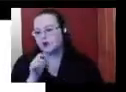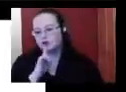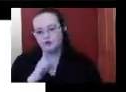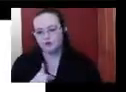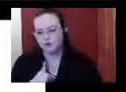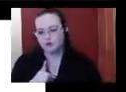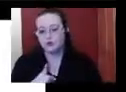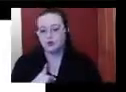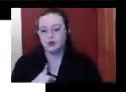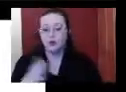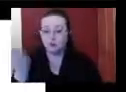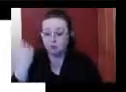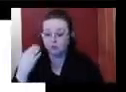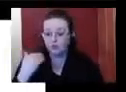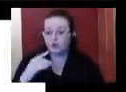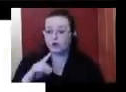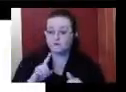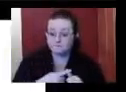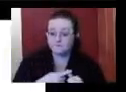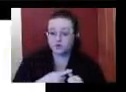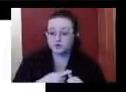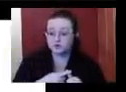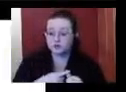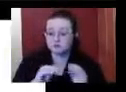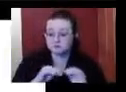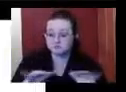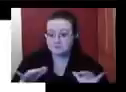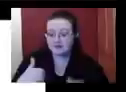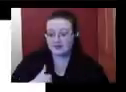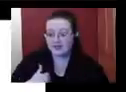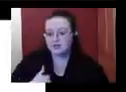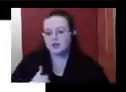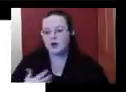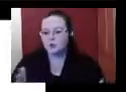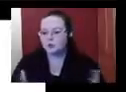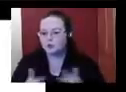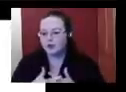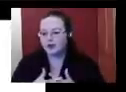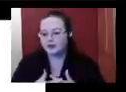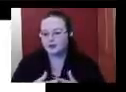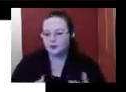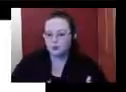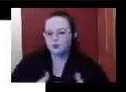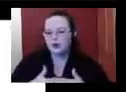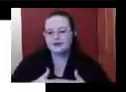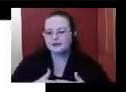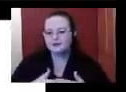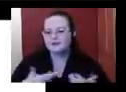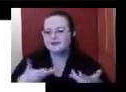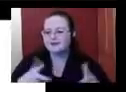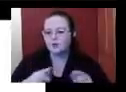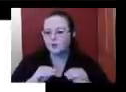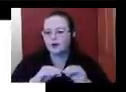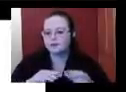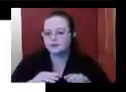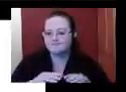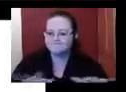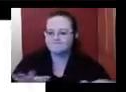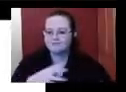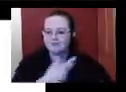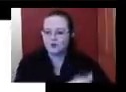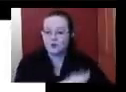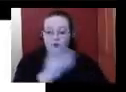Canada, pregnant people were advised against receiving the vaccine because they had been excluded from the early vaccine